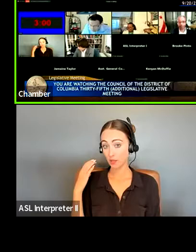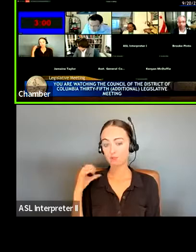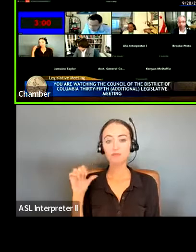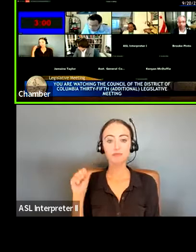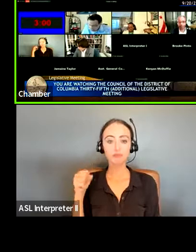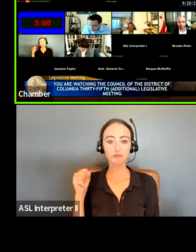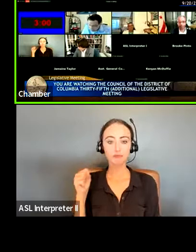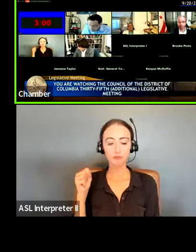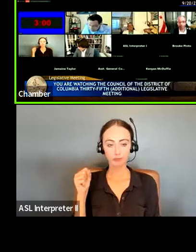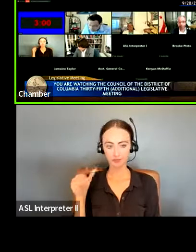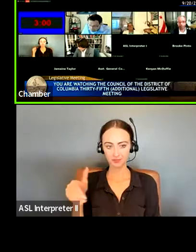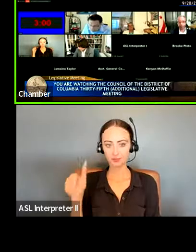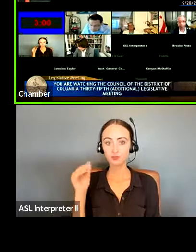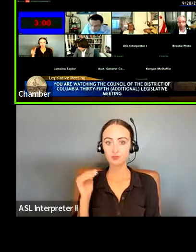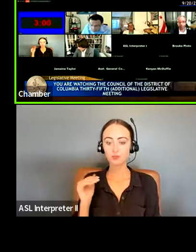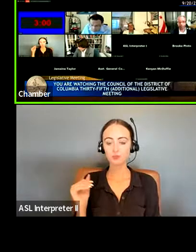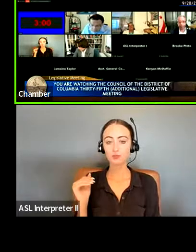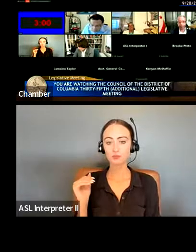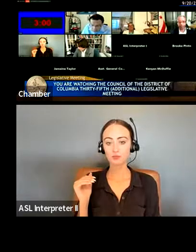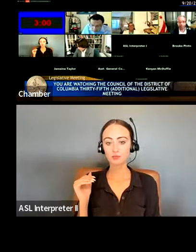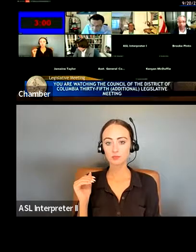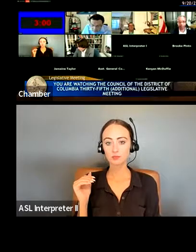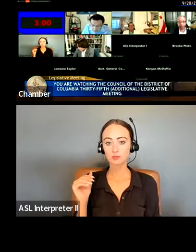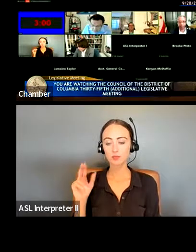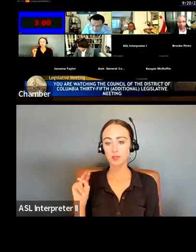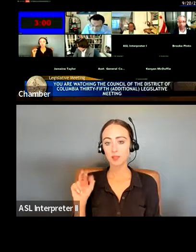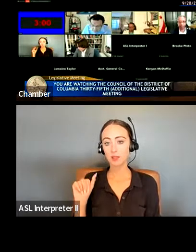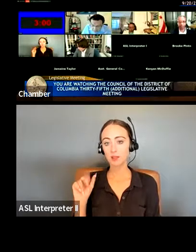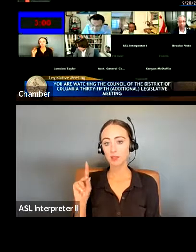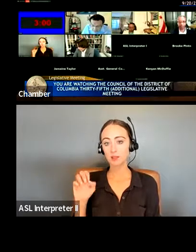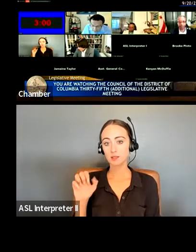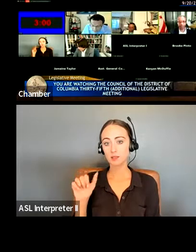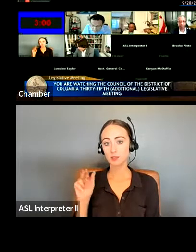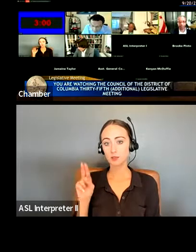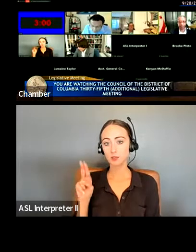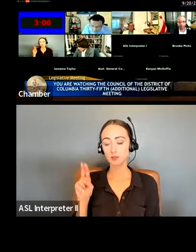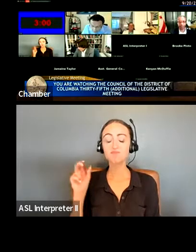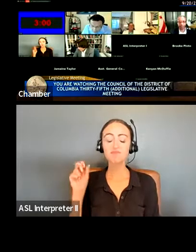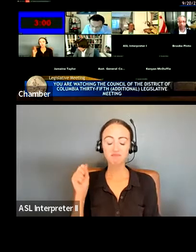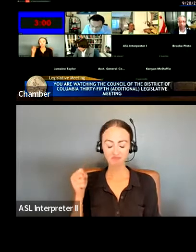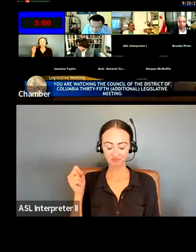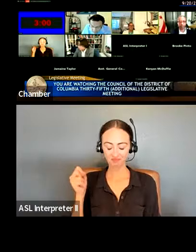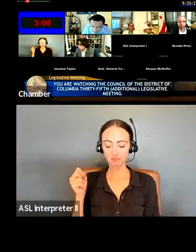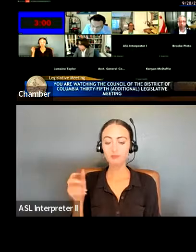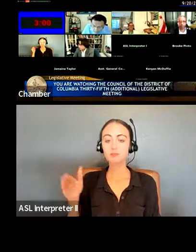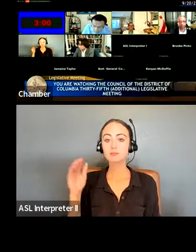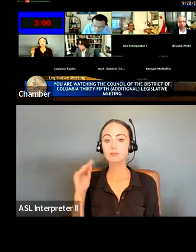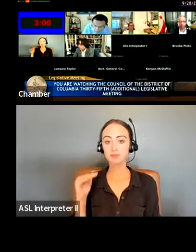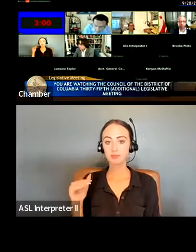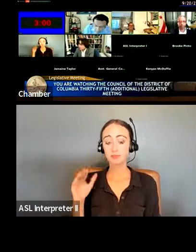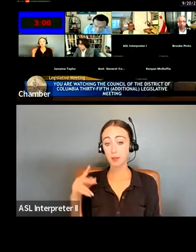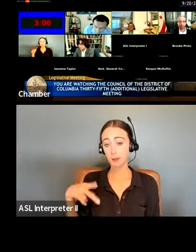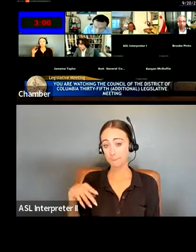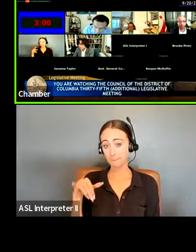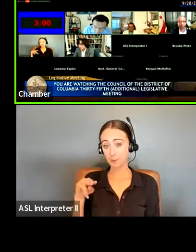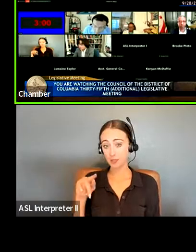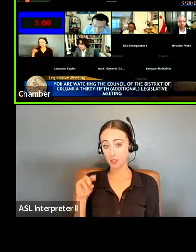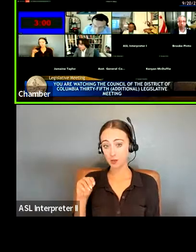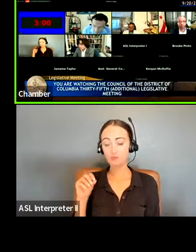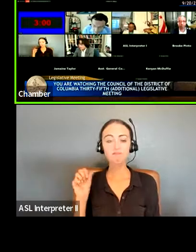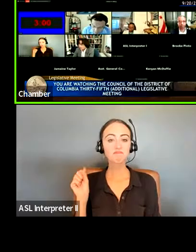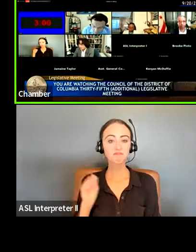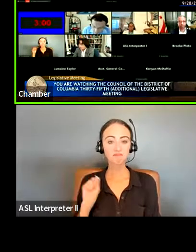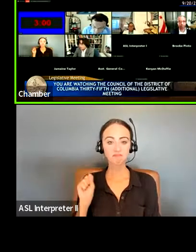Yes. Chairman Mendelson votes yes. Councilmember Nadeau. Yes. Councilmember Nadeau votes yes. Councilmember Pinto.